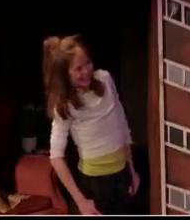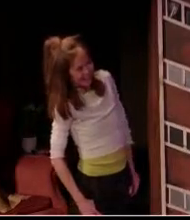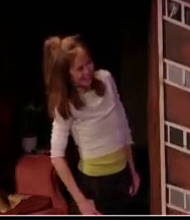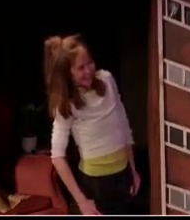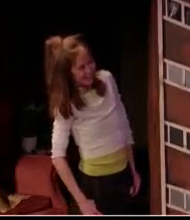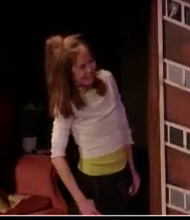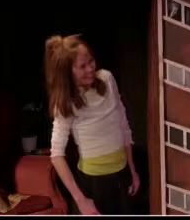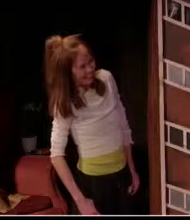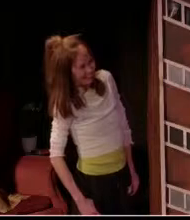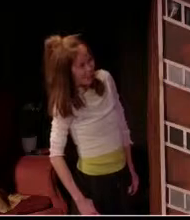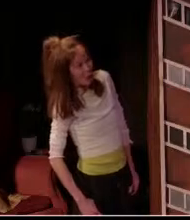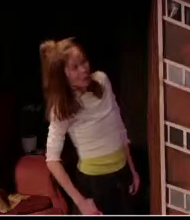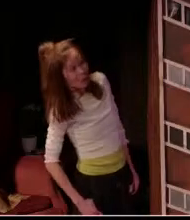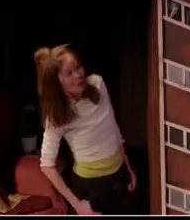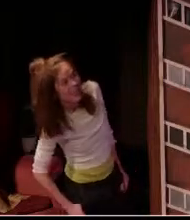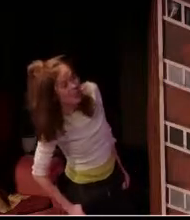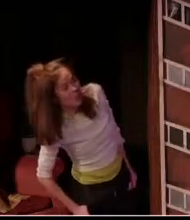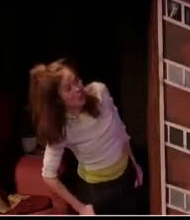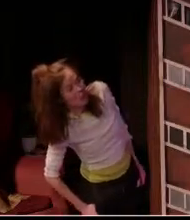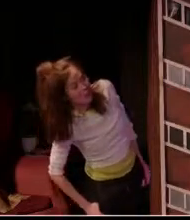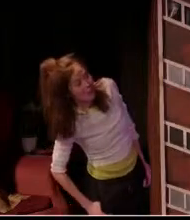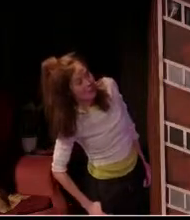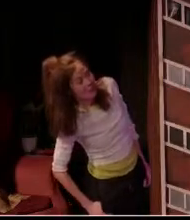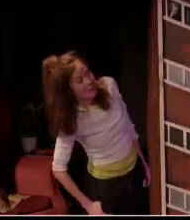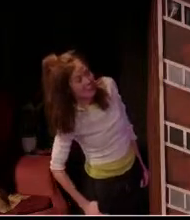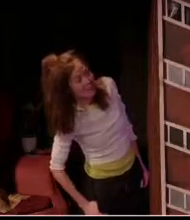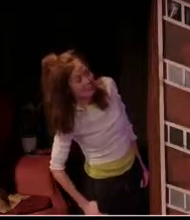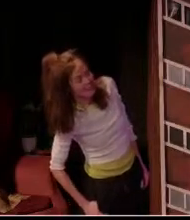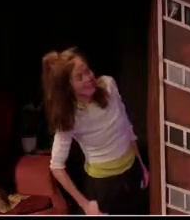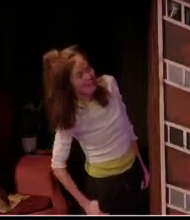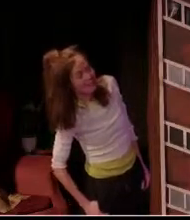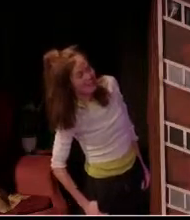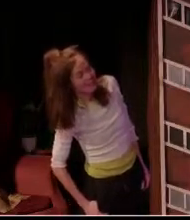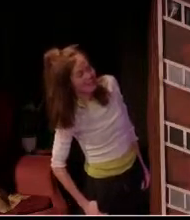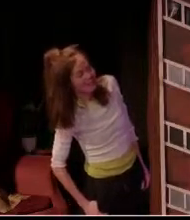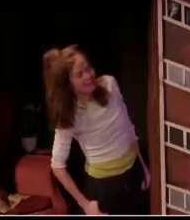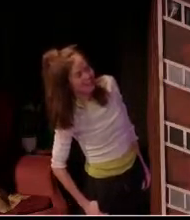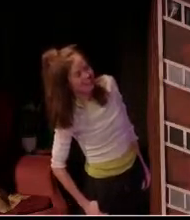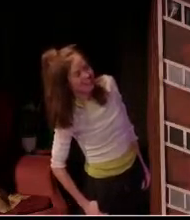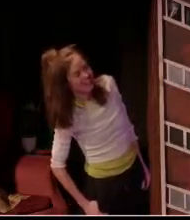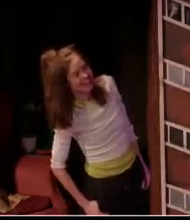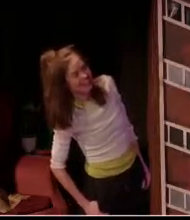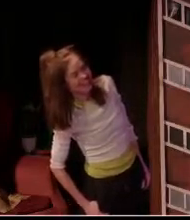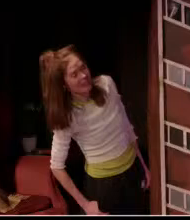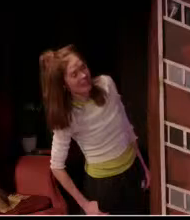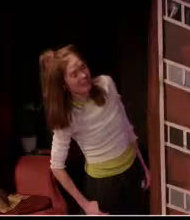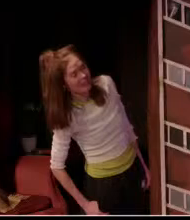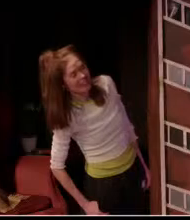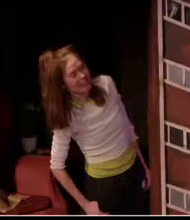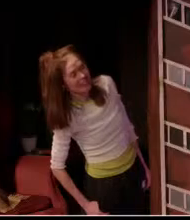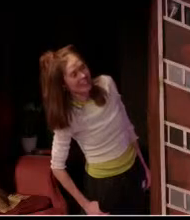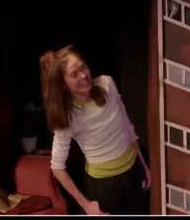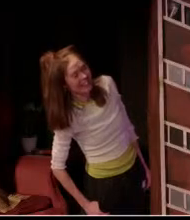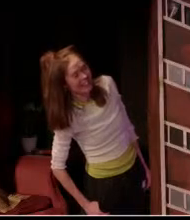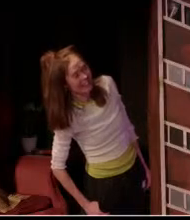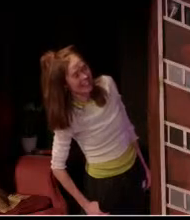Bold oxlips and proud hollyhocks and lilies of all kinds the fleur-de-lis being